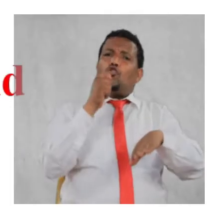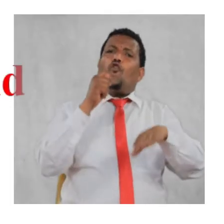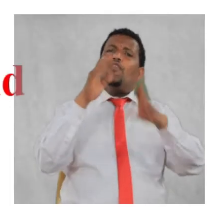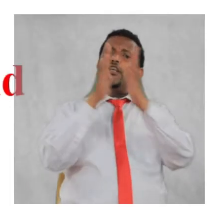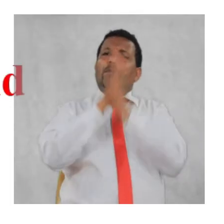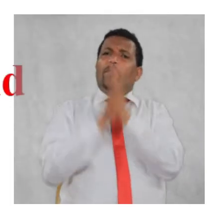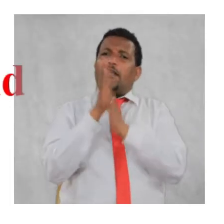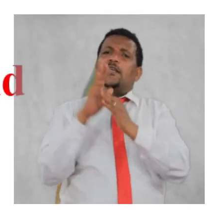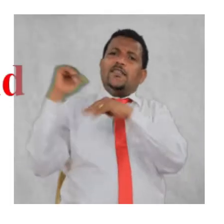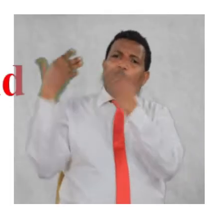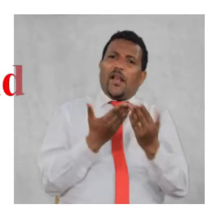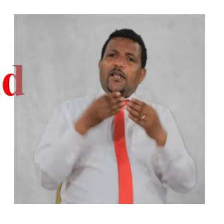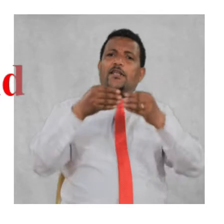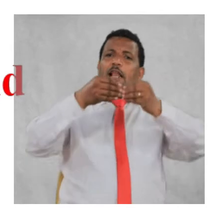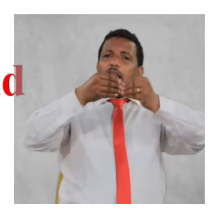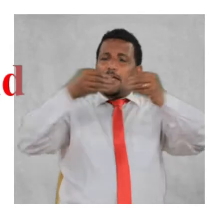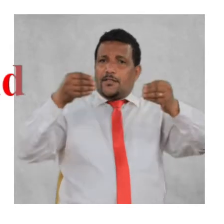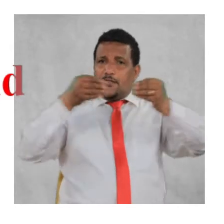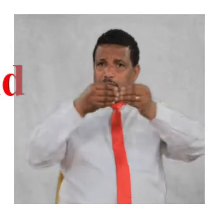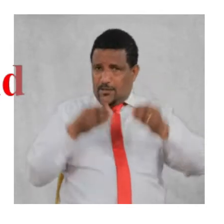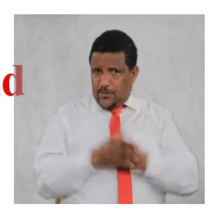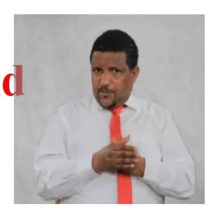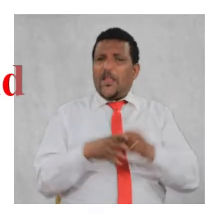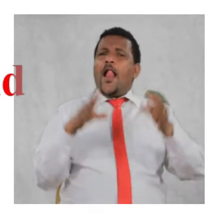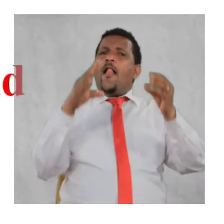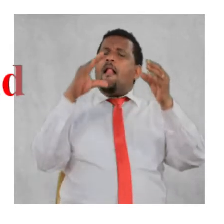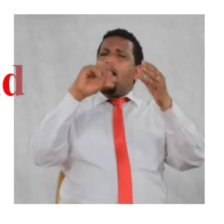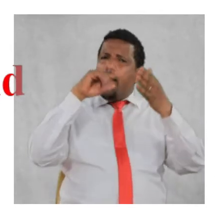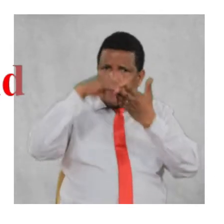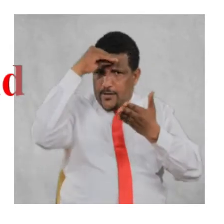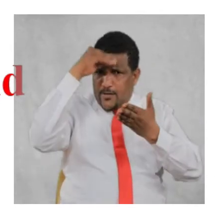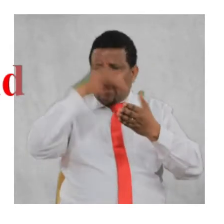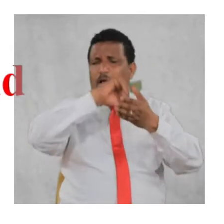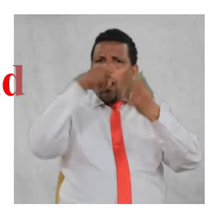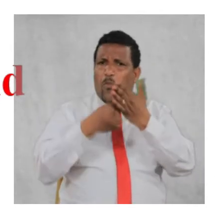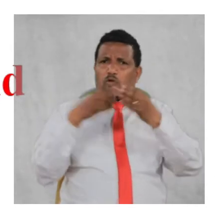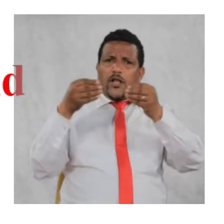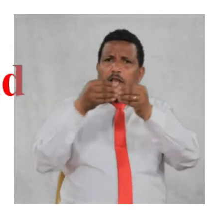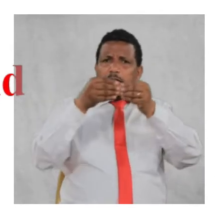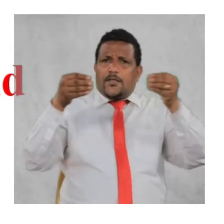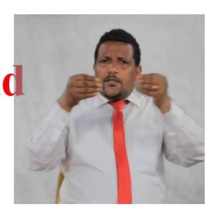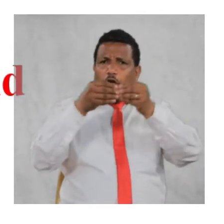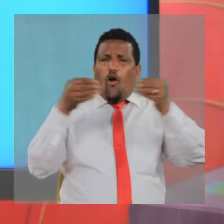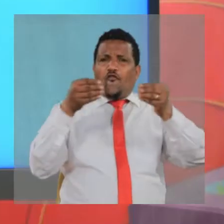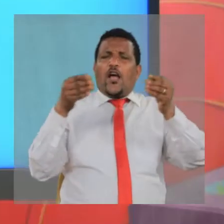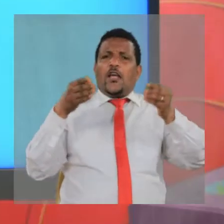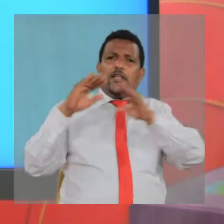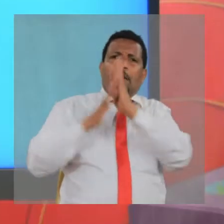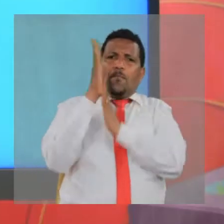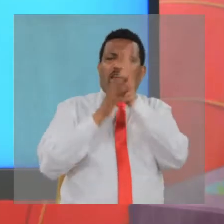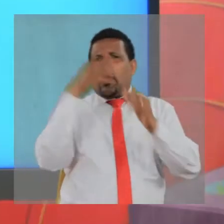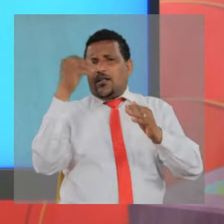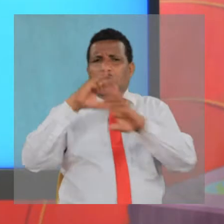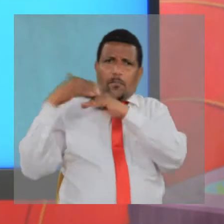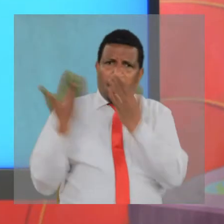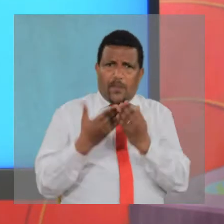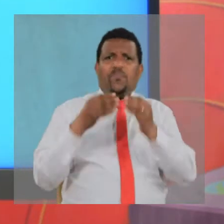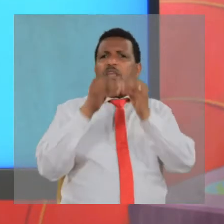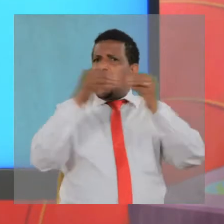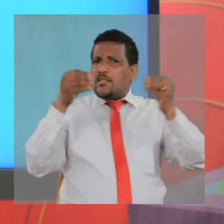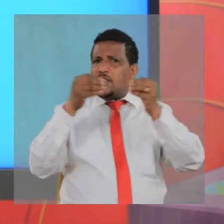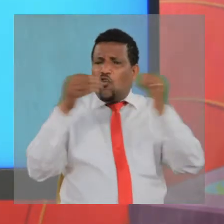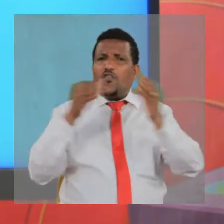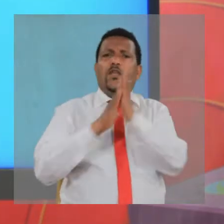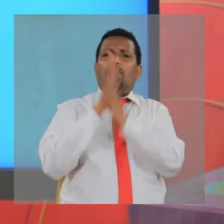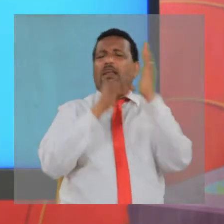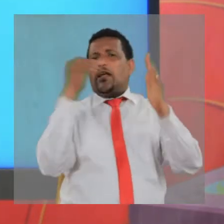Elasticity. The lesson is about the elasticity of demand and supply. The elasticity of demand and supply is